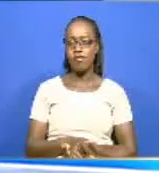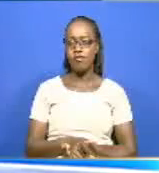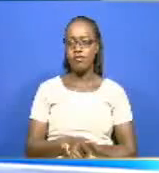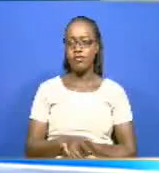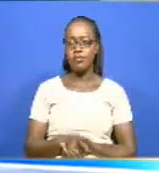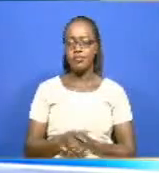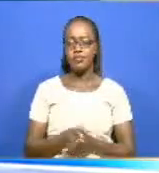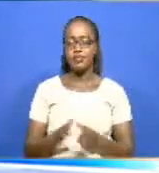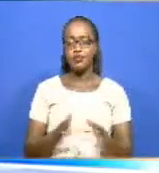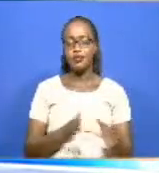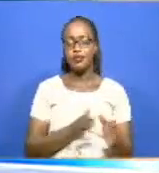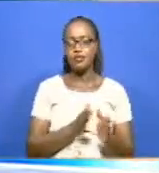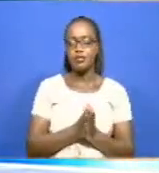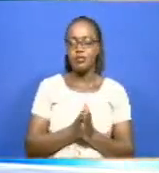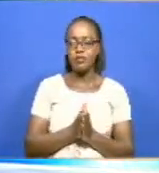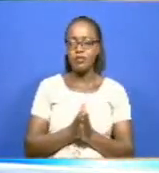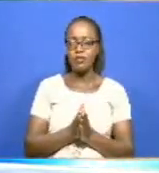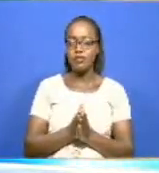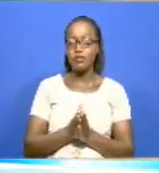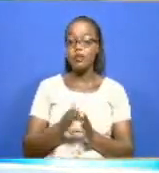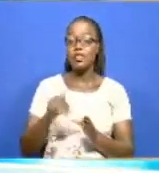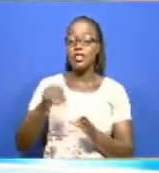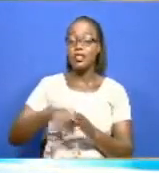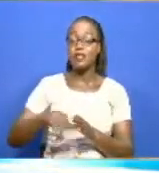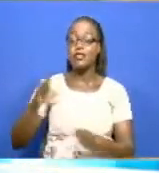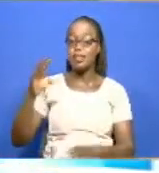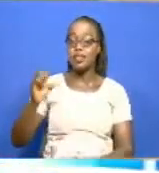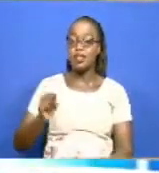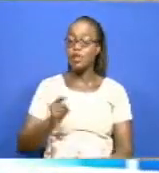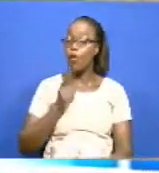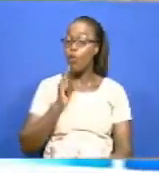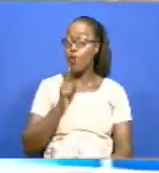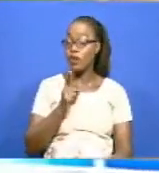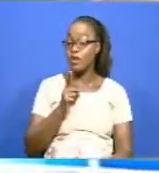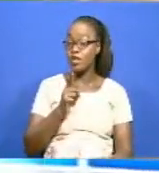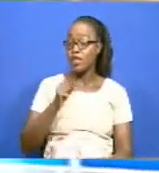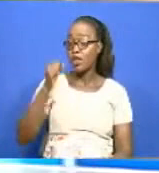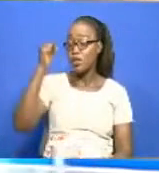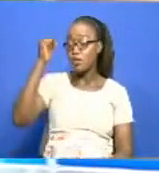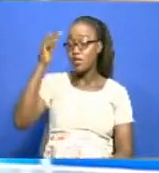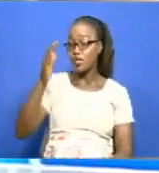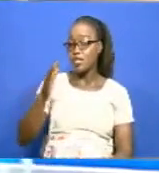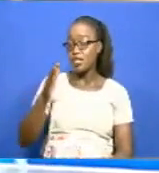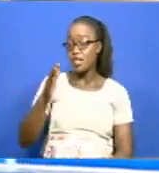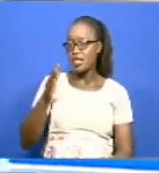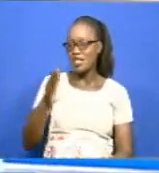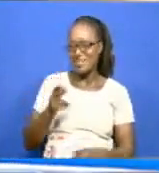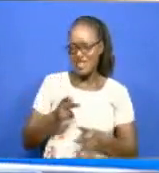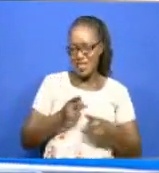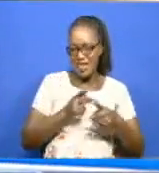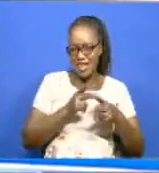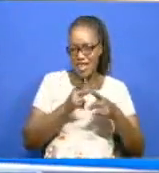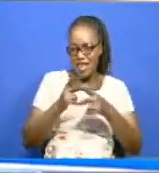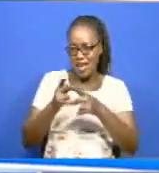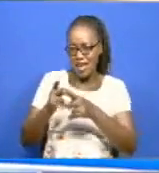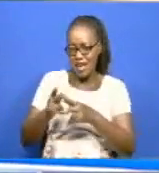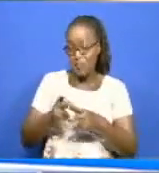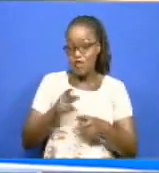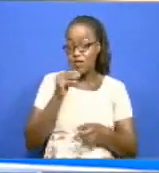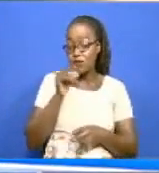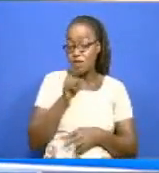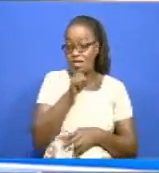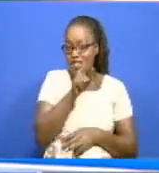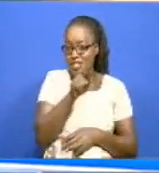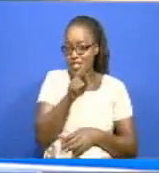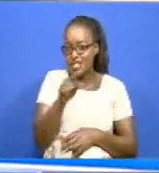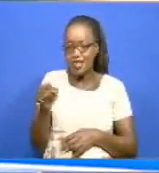Meanwhile, Interior Cabinet Secretary Dr. Fred Matiangi has warned politicians to watch their tongues, saying the stability of the country should